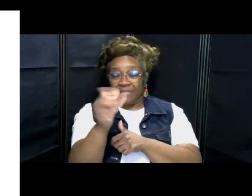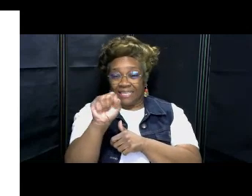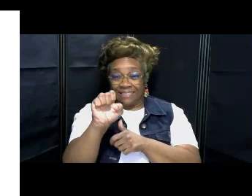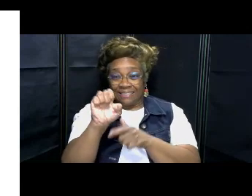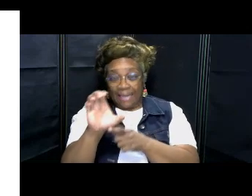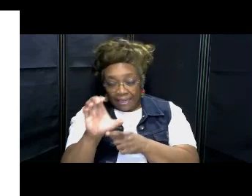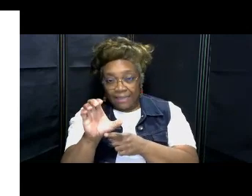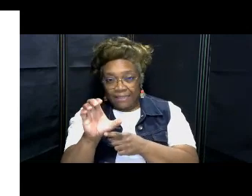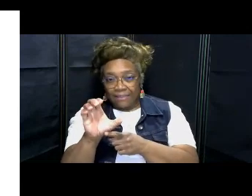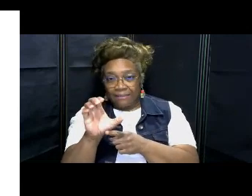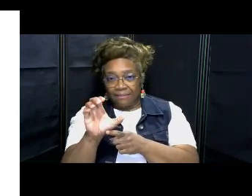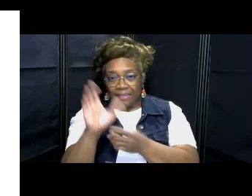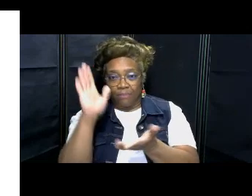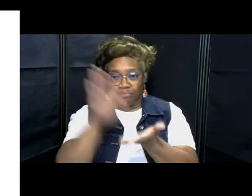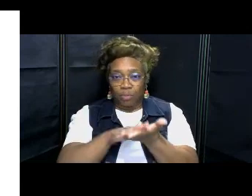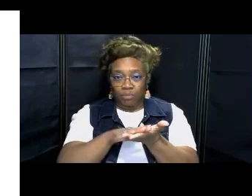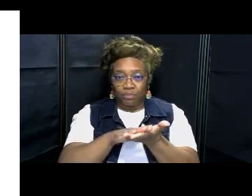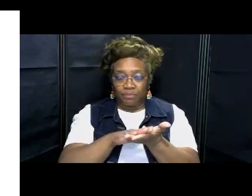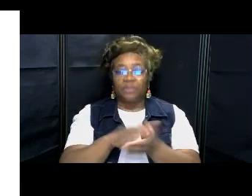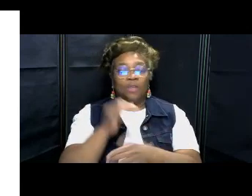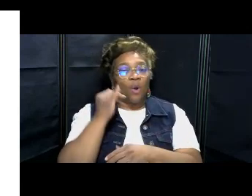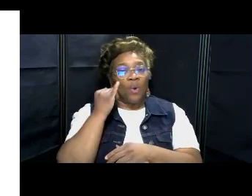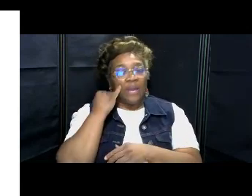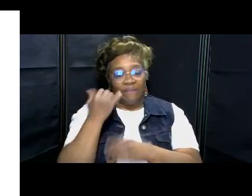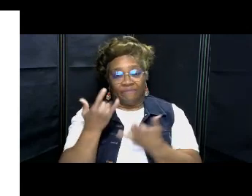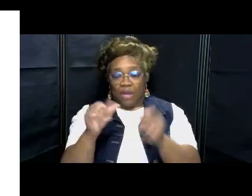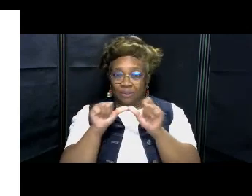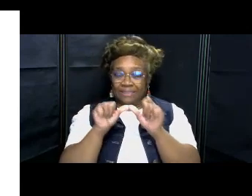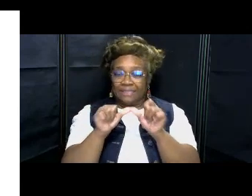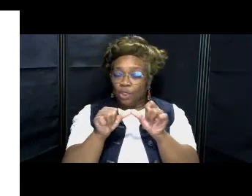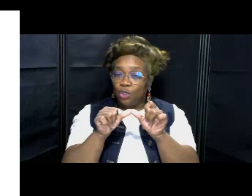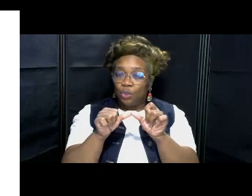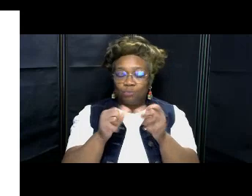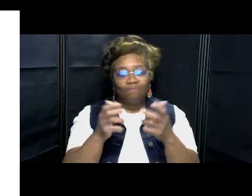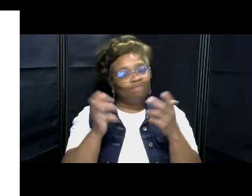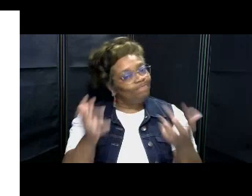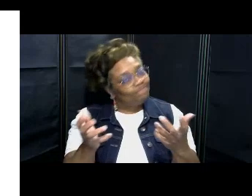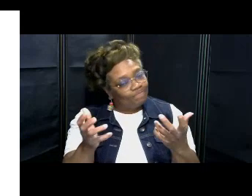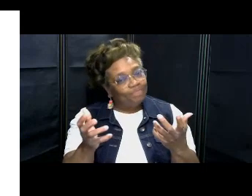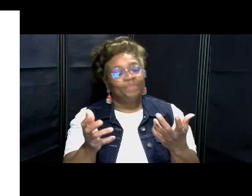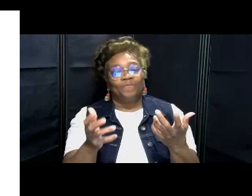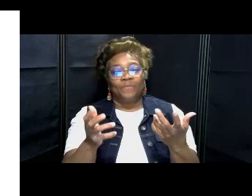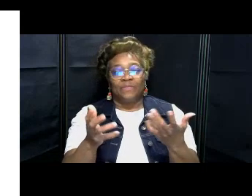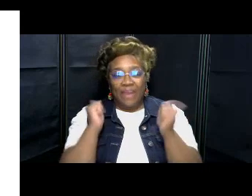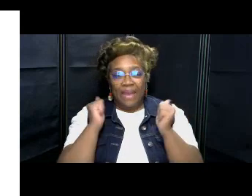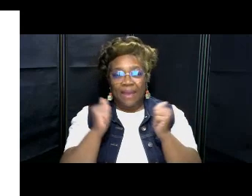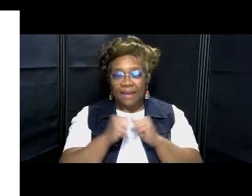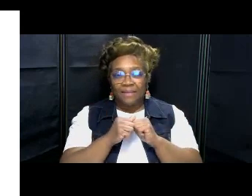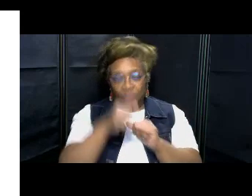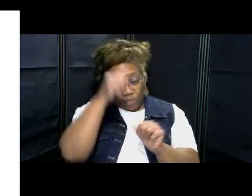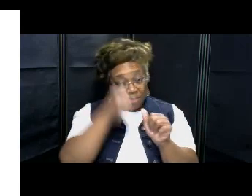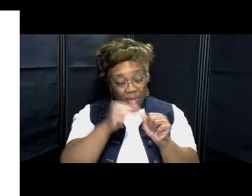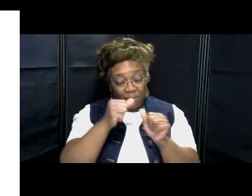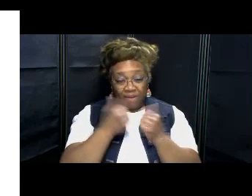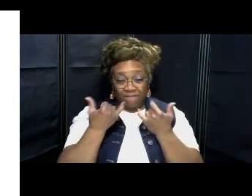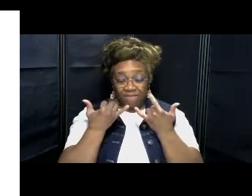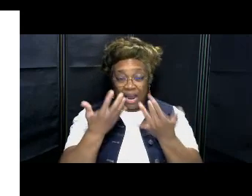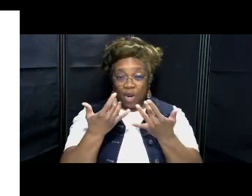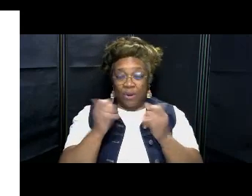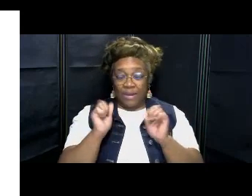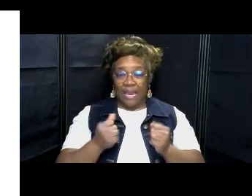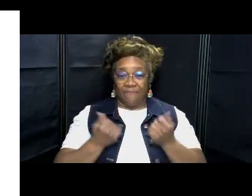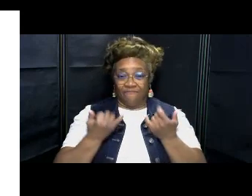going. So if you cannot, and it goes fast. When they say fire can spread fast, I need you to put this in your mind. A fire is going